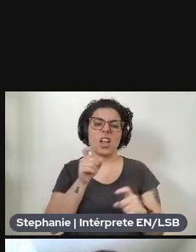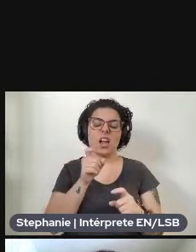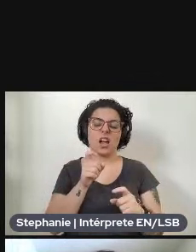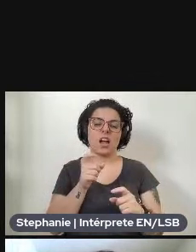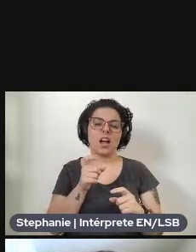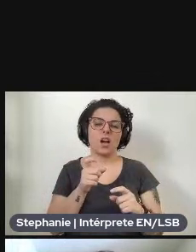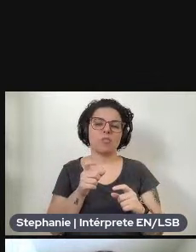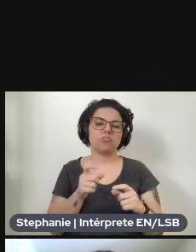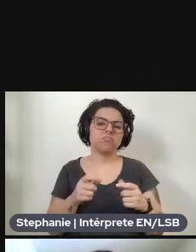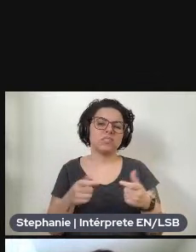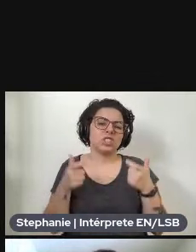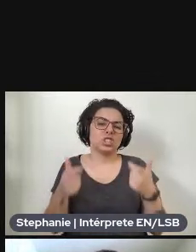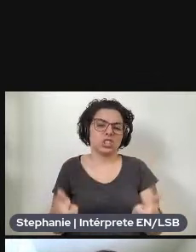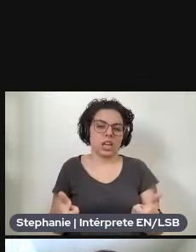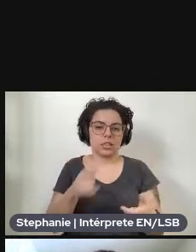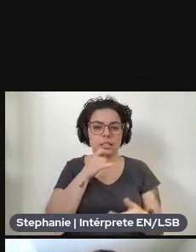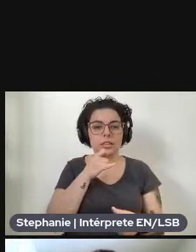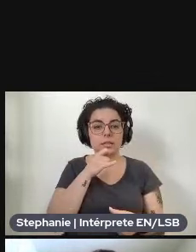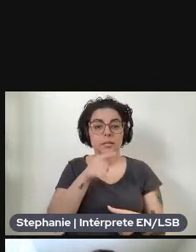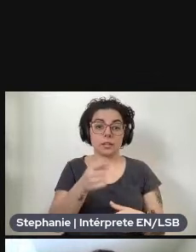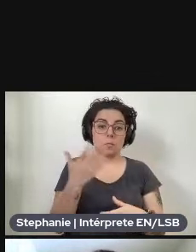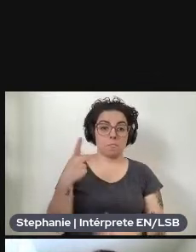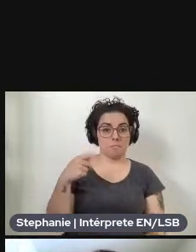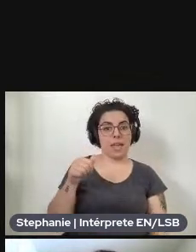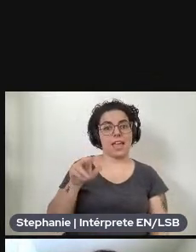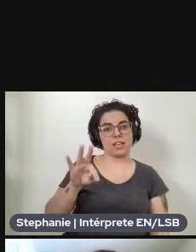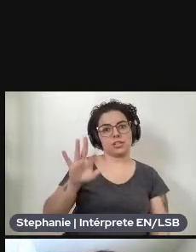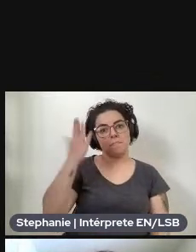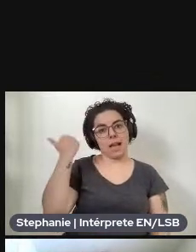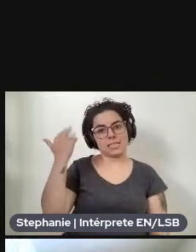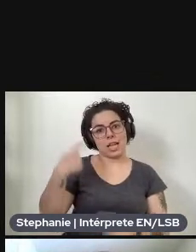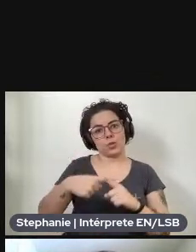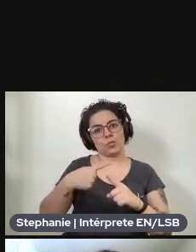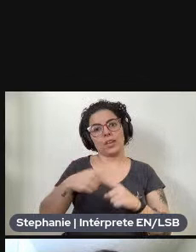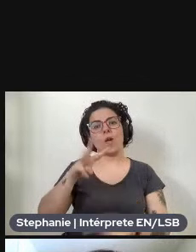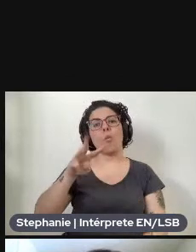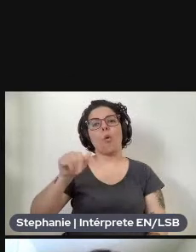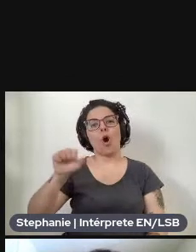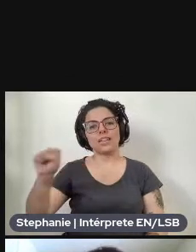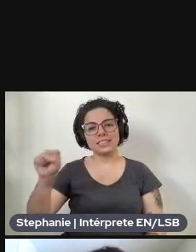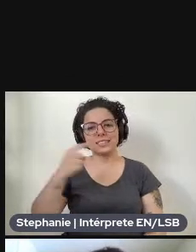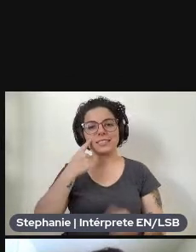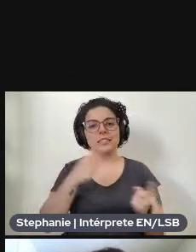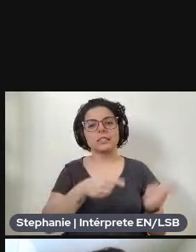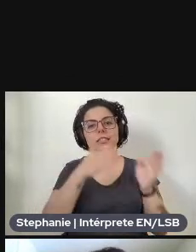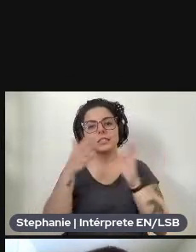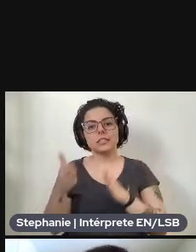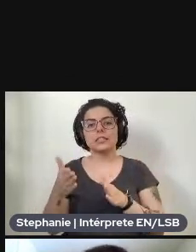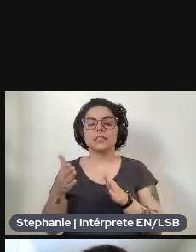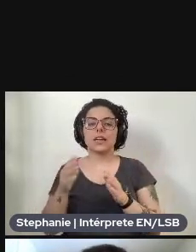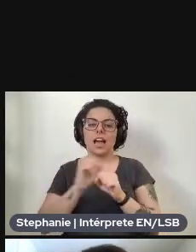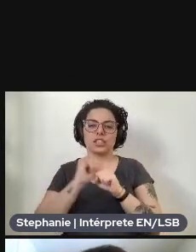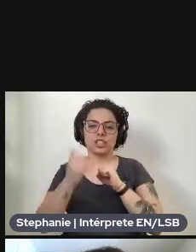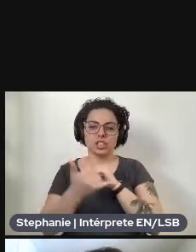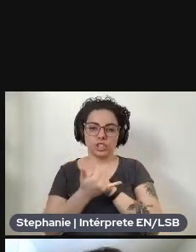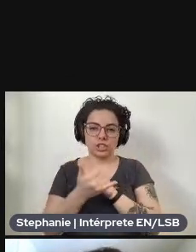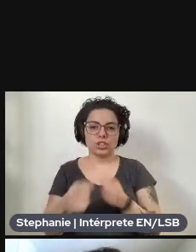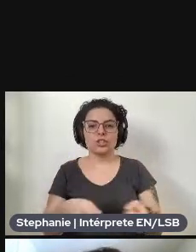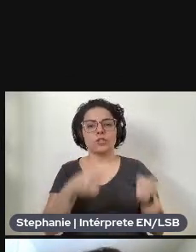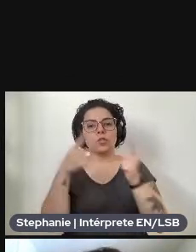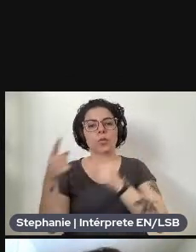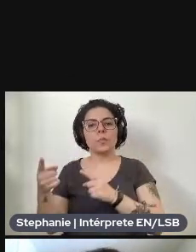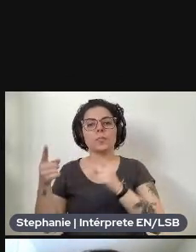Boring is the predicate, and the meeting is an event predicate. An